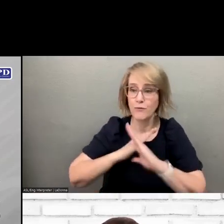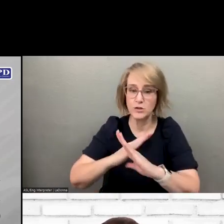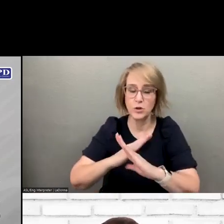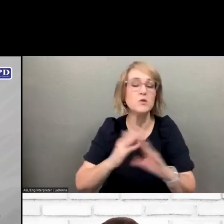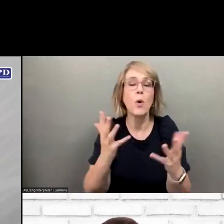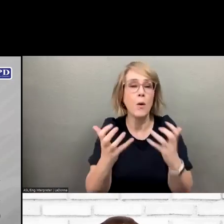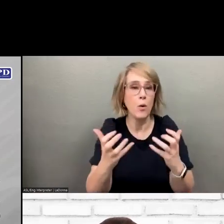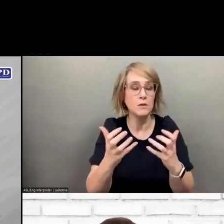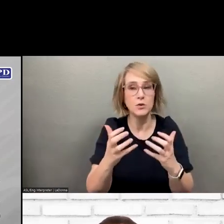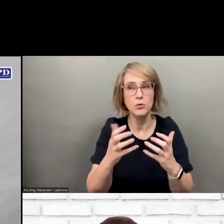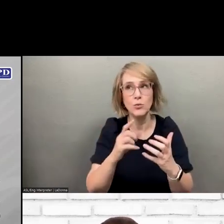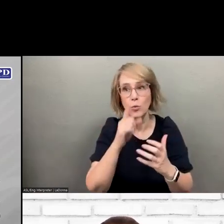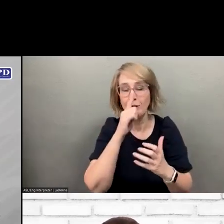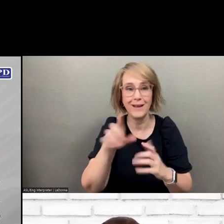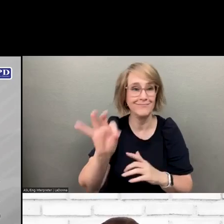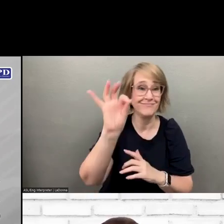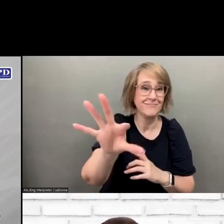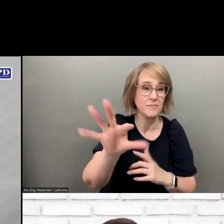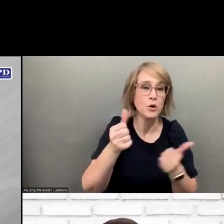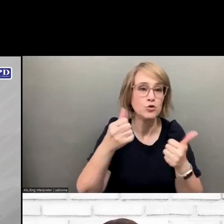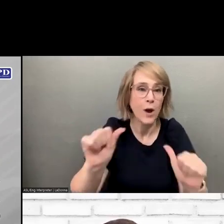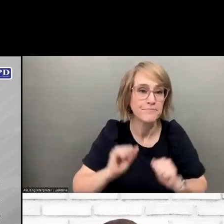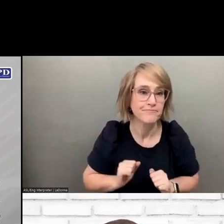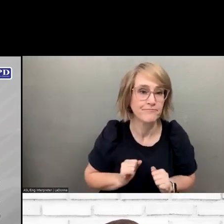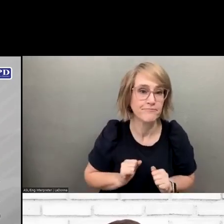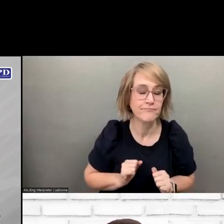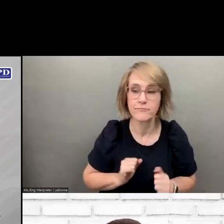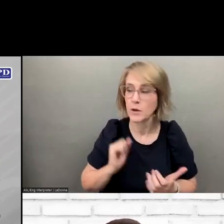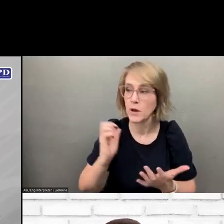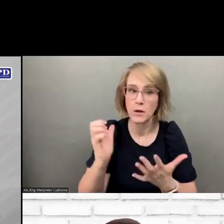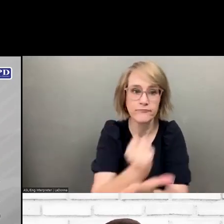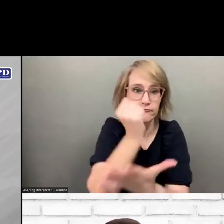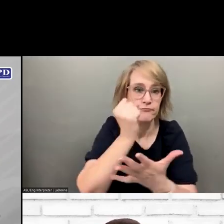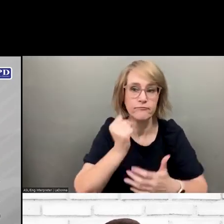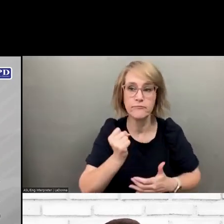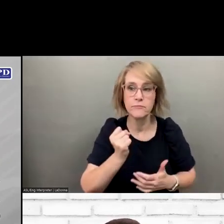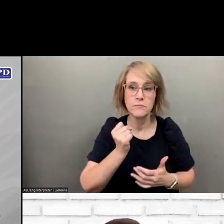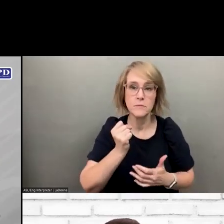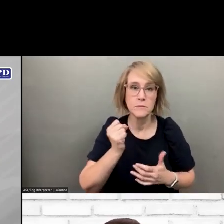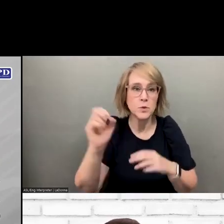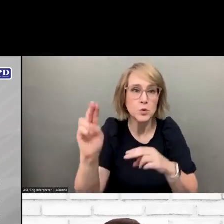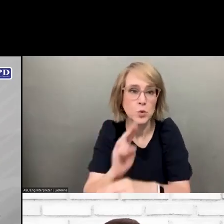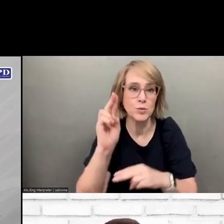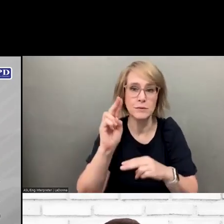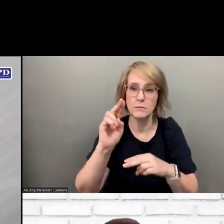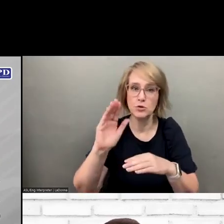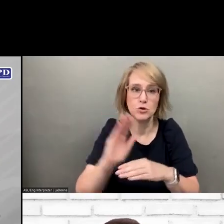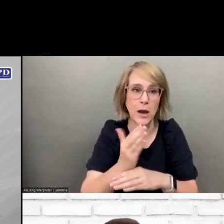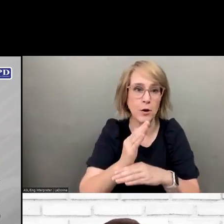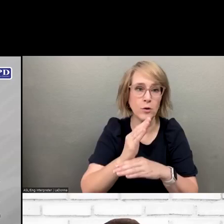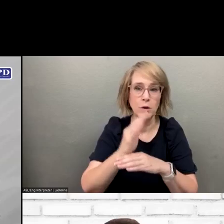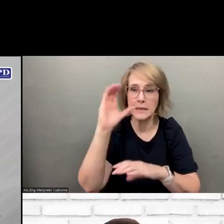give it a chance, to give it an opportunity to learn from it, to seek it out, to share it.